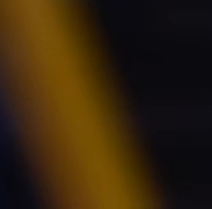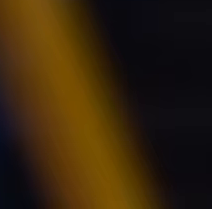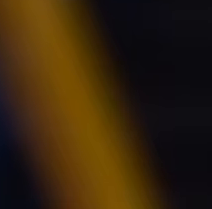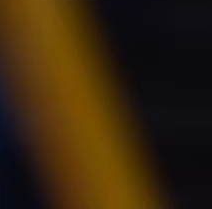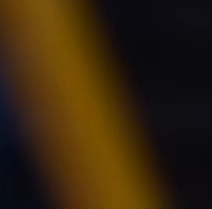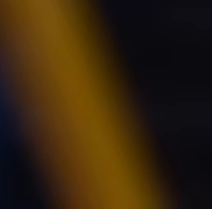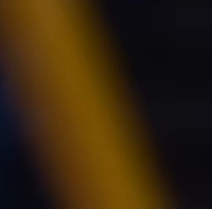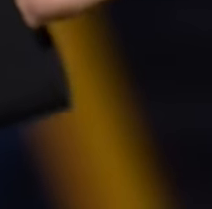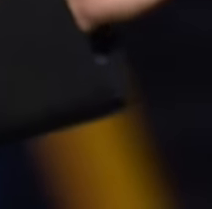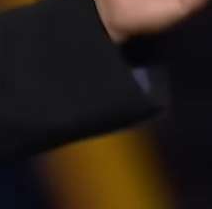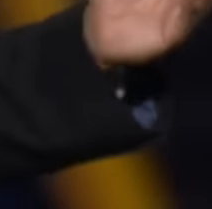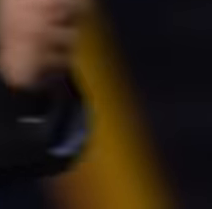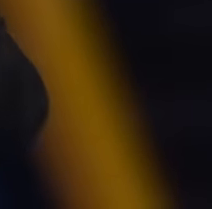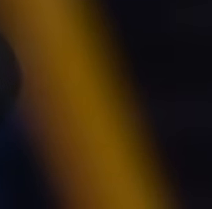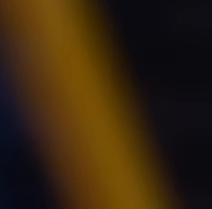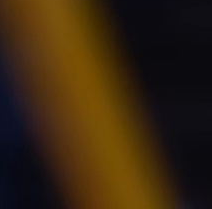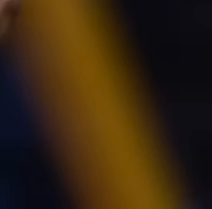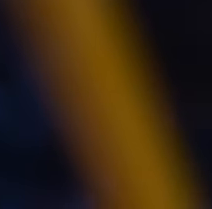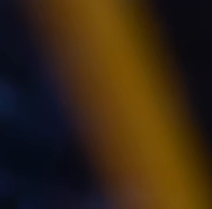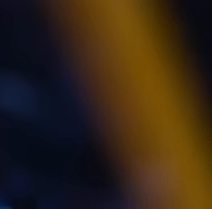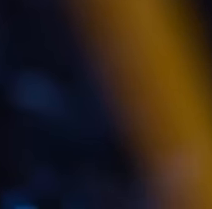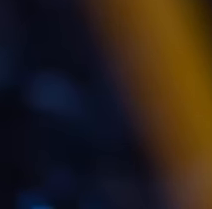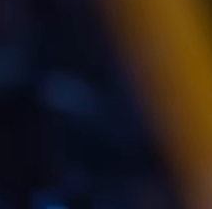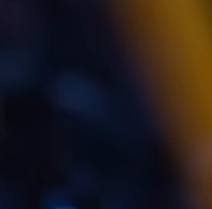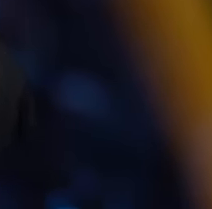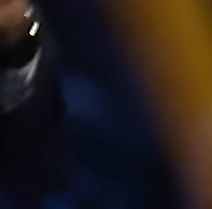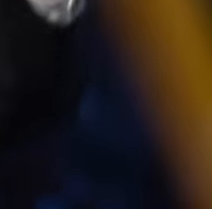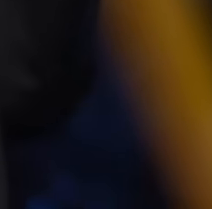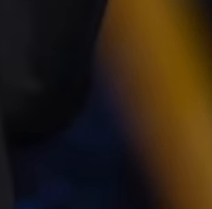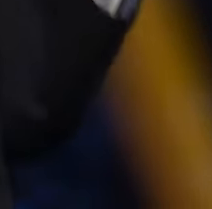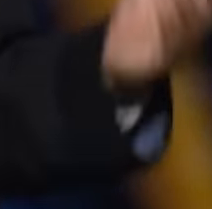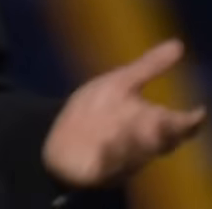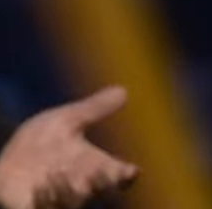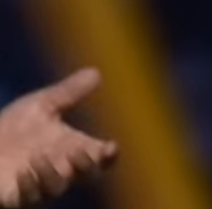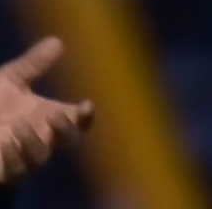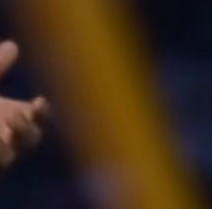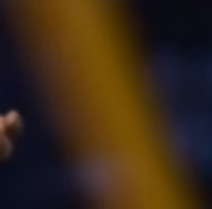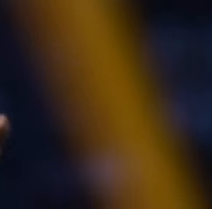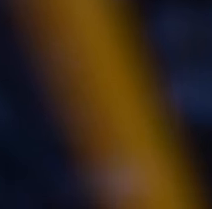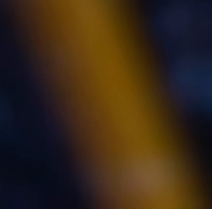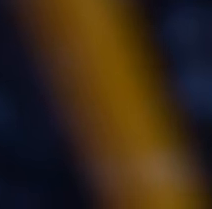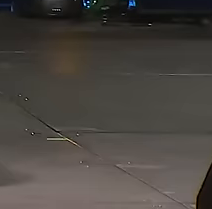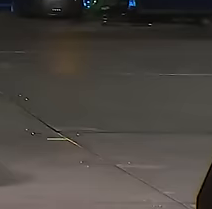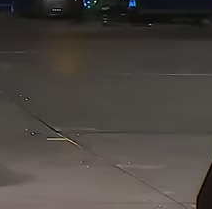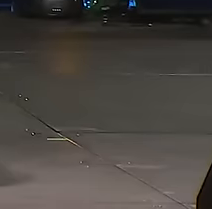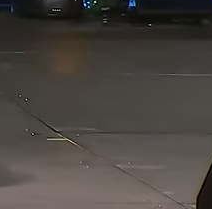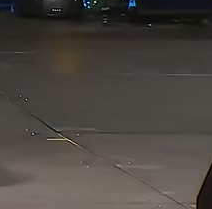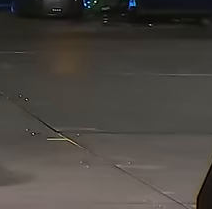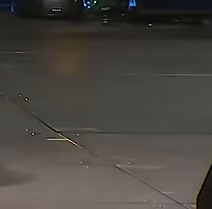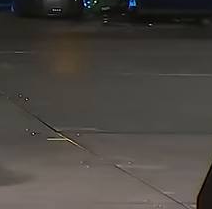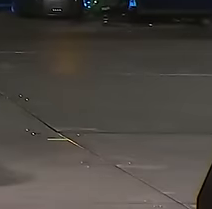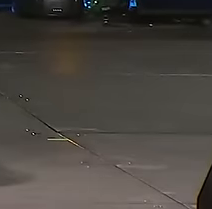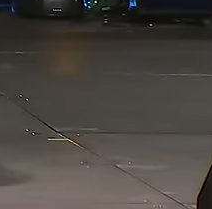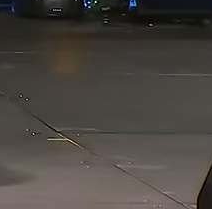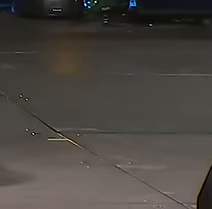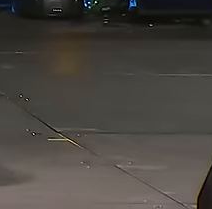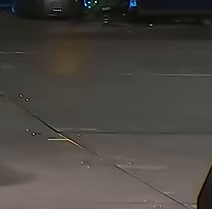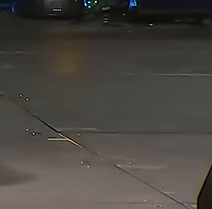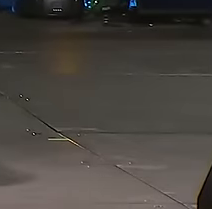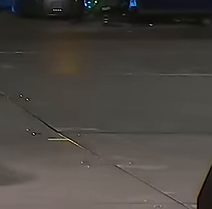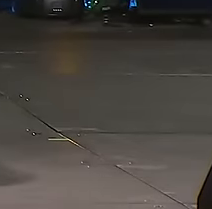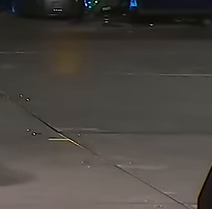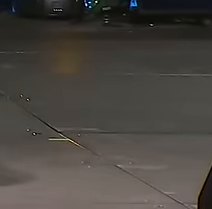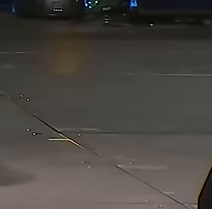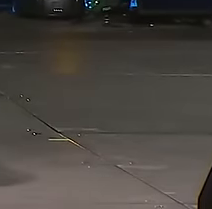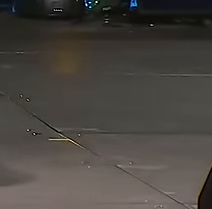say International Messengers of Peace, because we're across the globe. And also our bishop president, Felipe Salazar, who without a doubt has